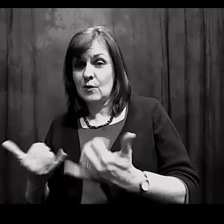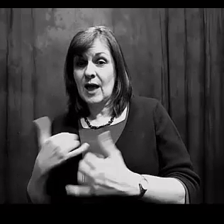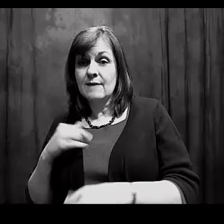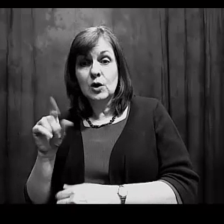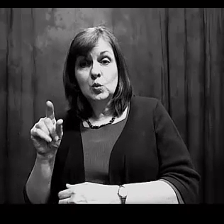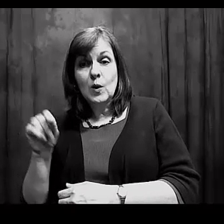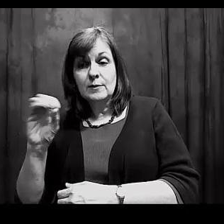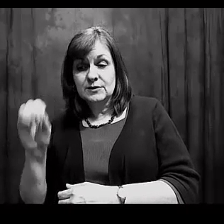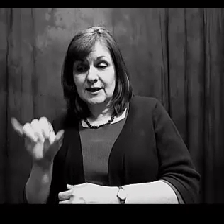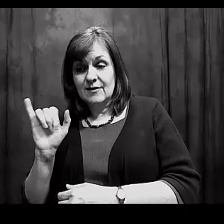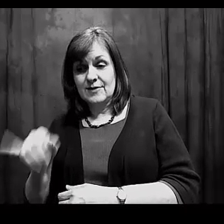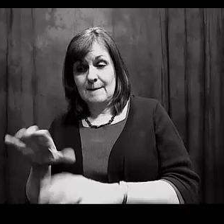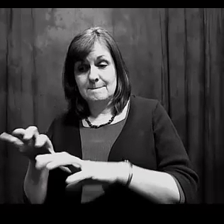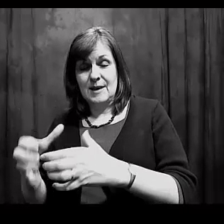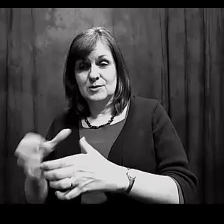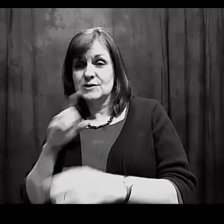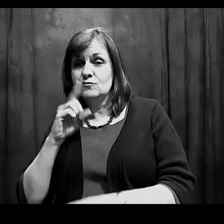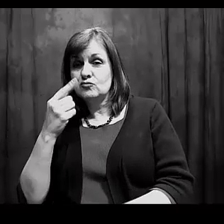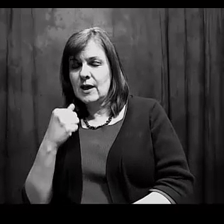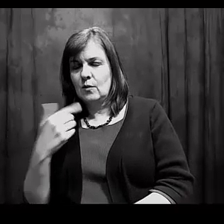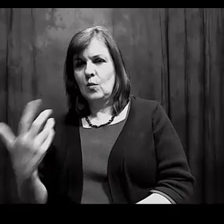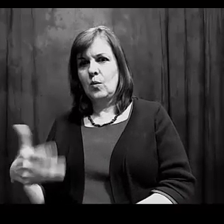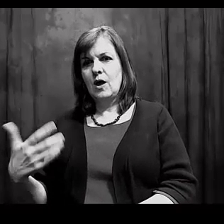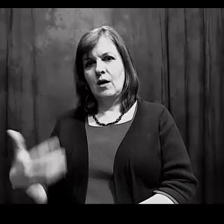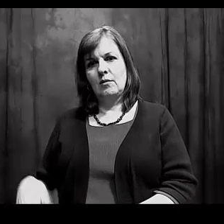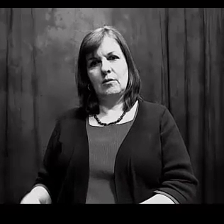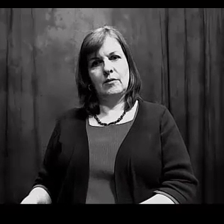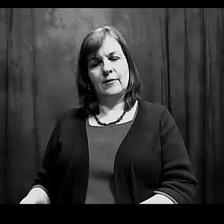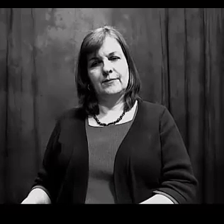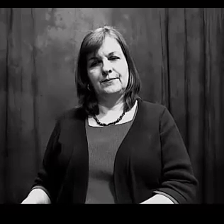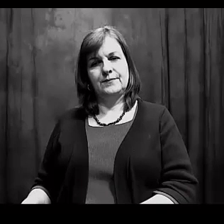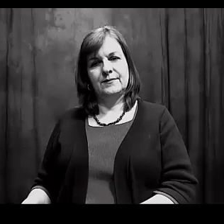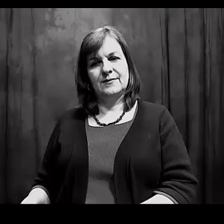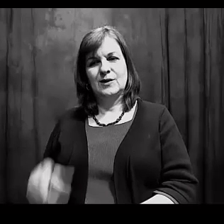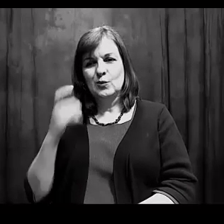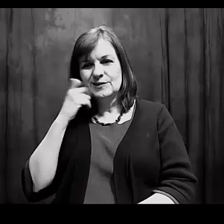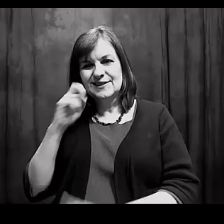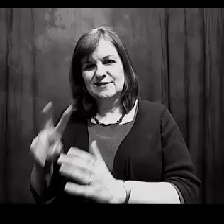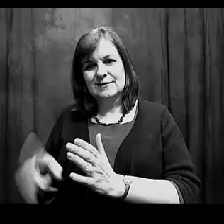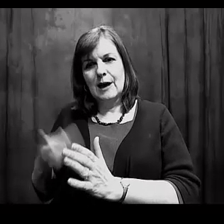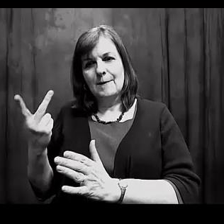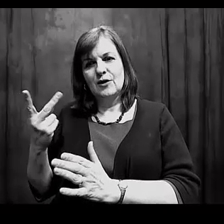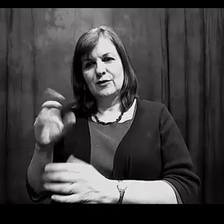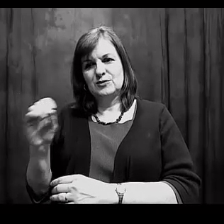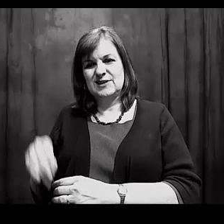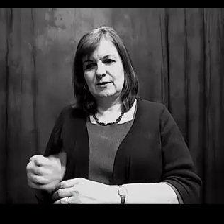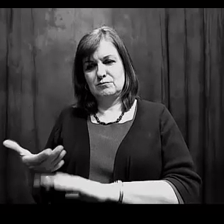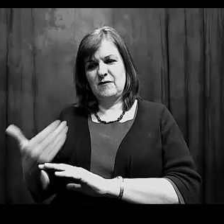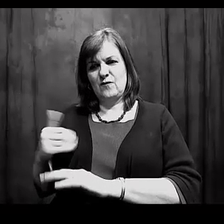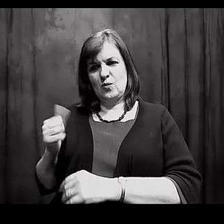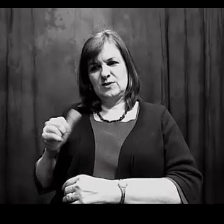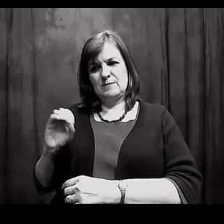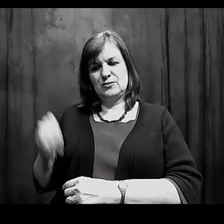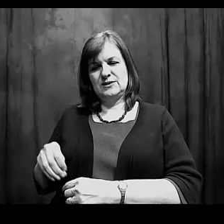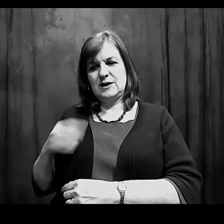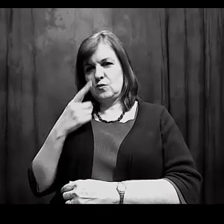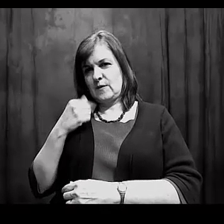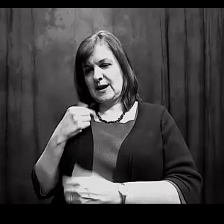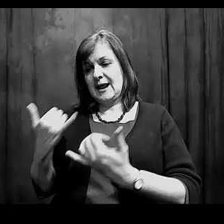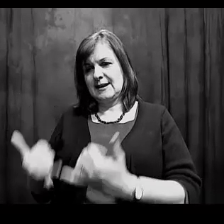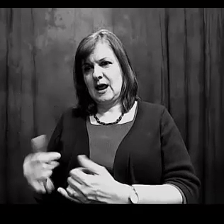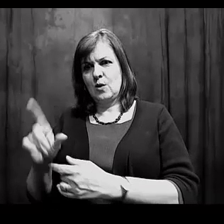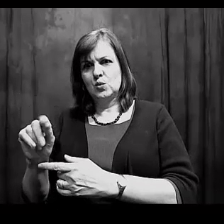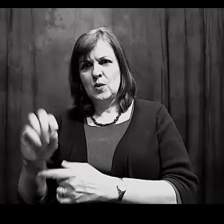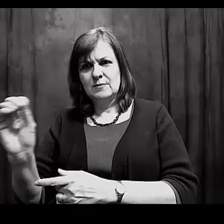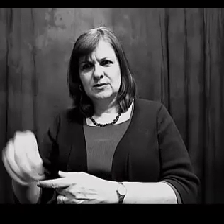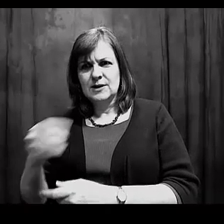red population. Wow. So now we've just doubled our percentage of red,